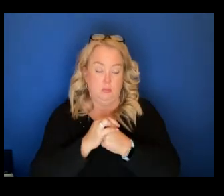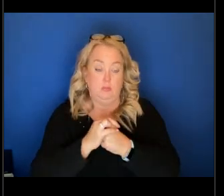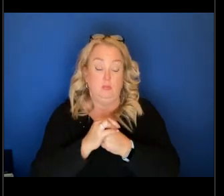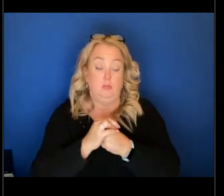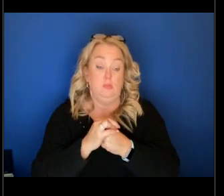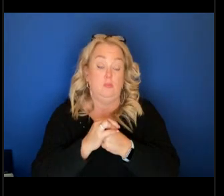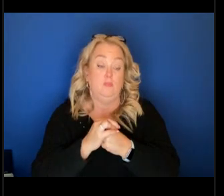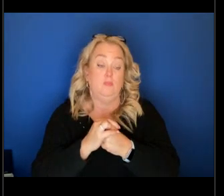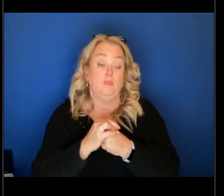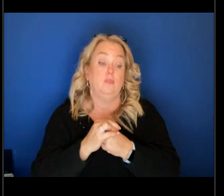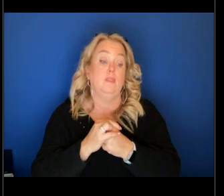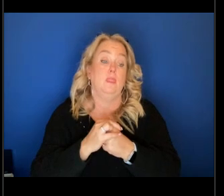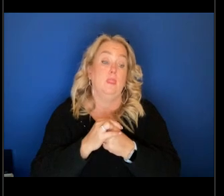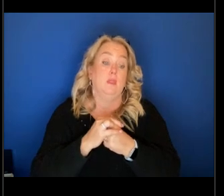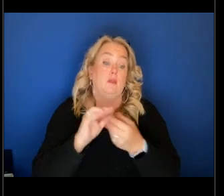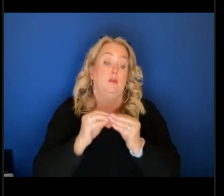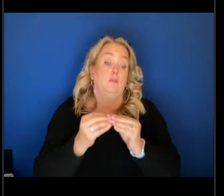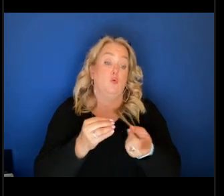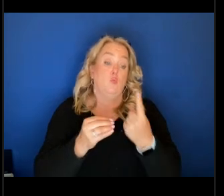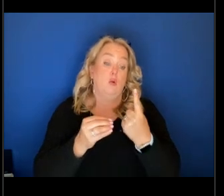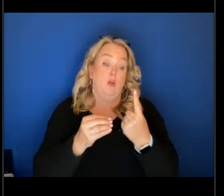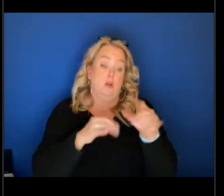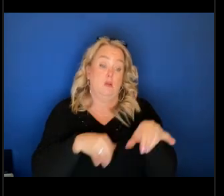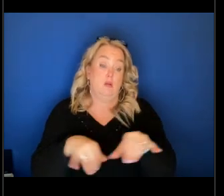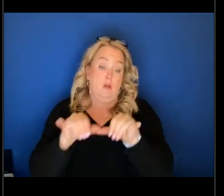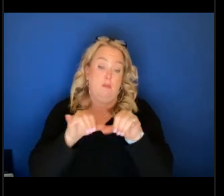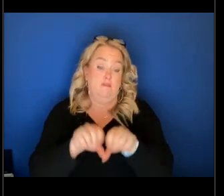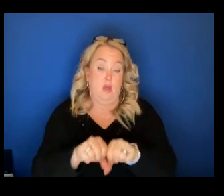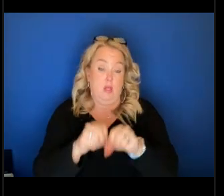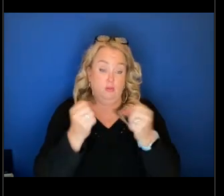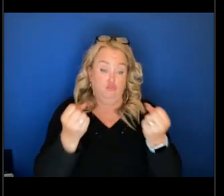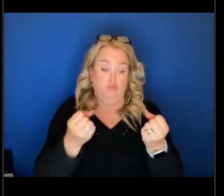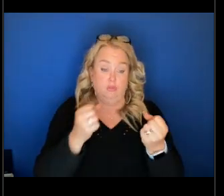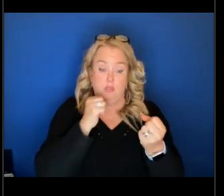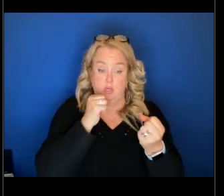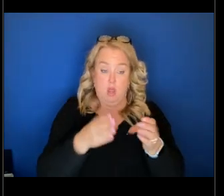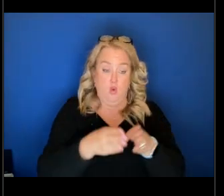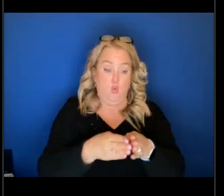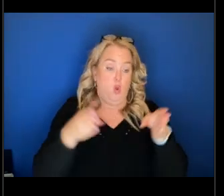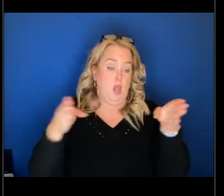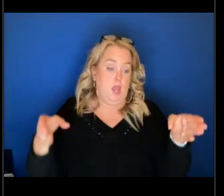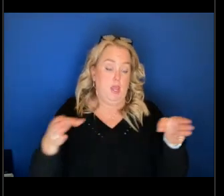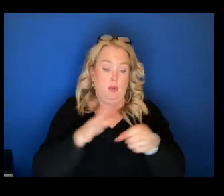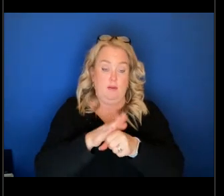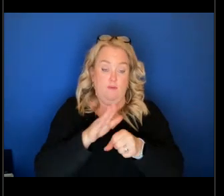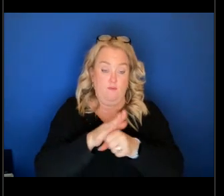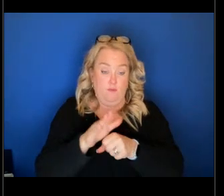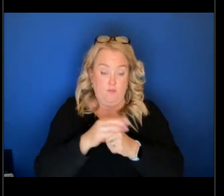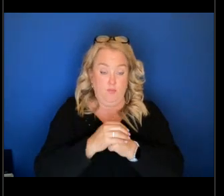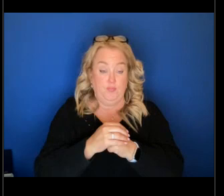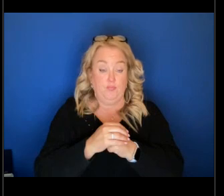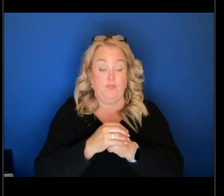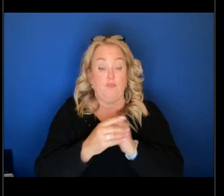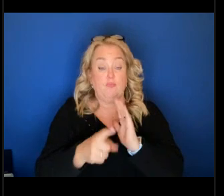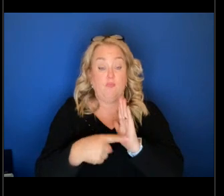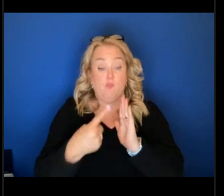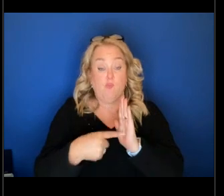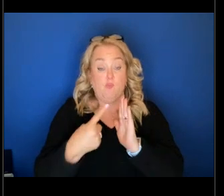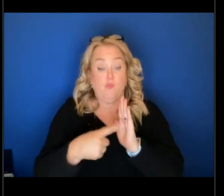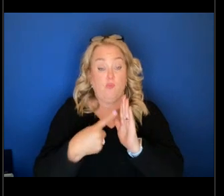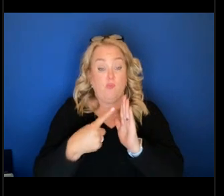Common violation 1, passage doors not wide enough. Often the